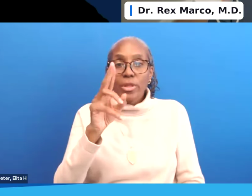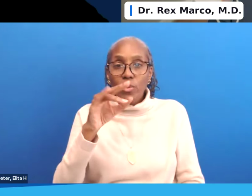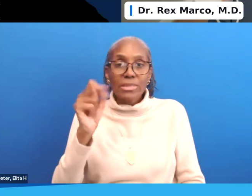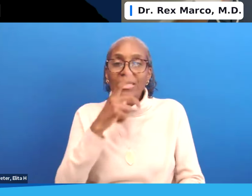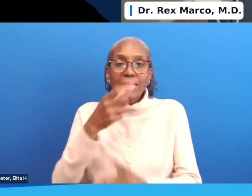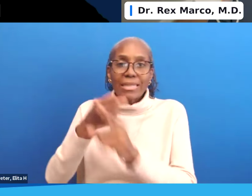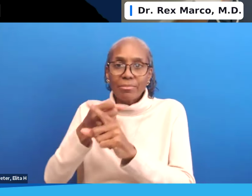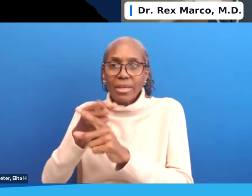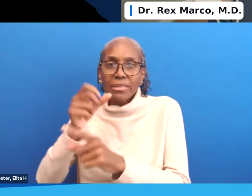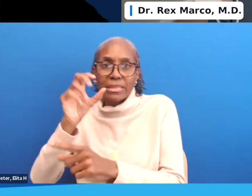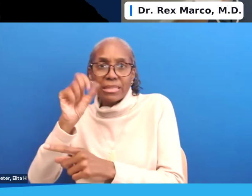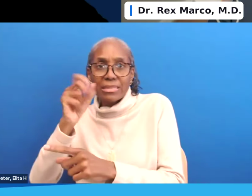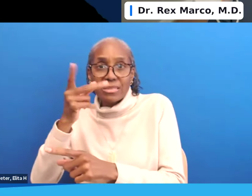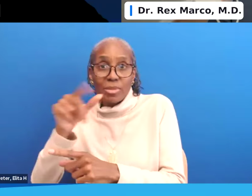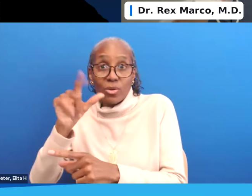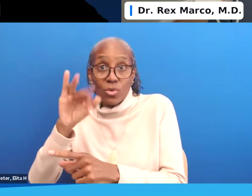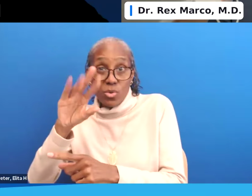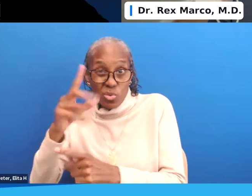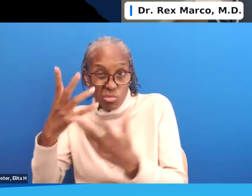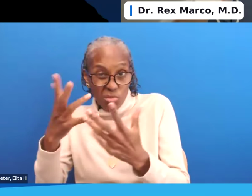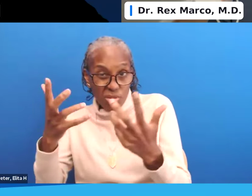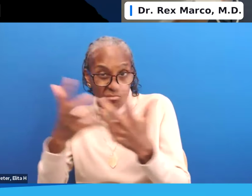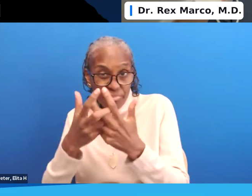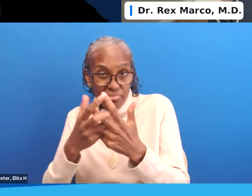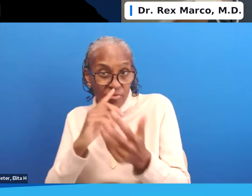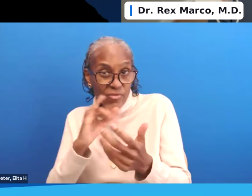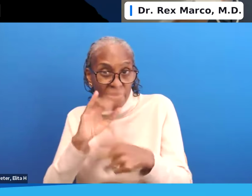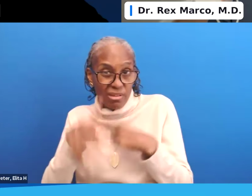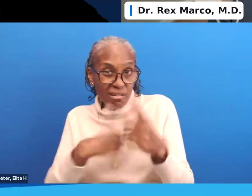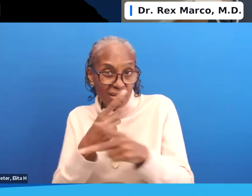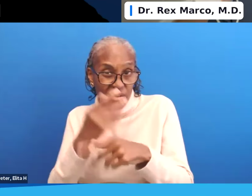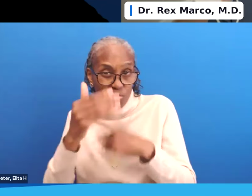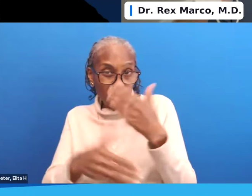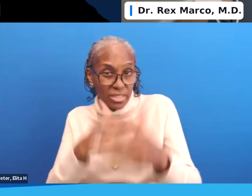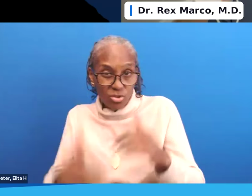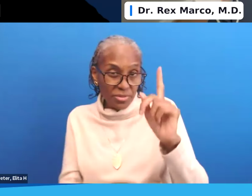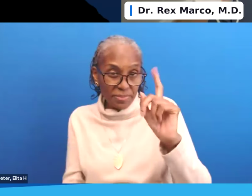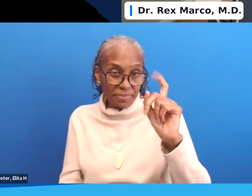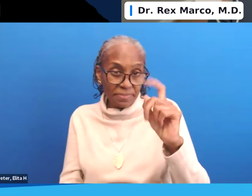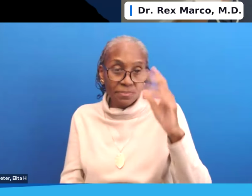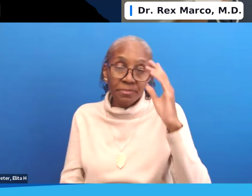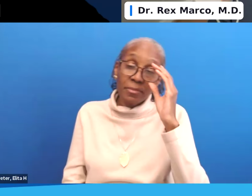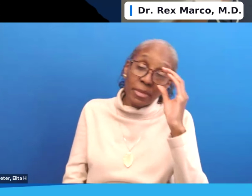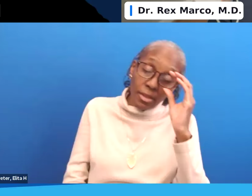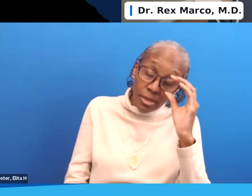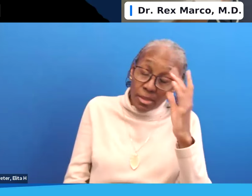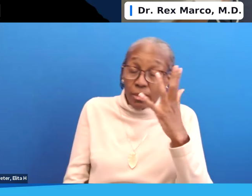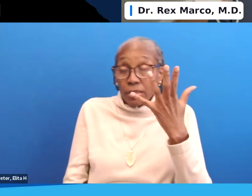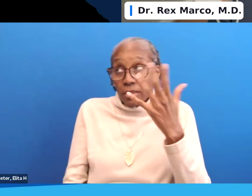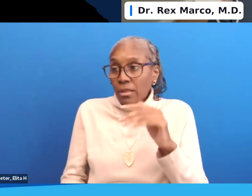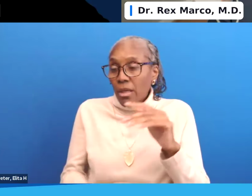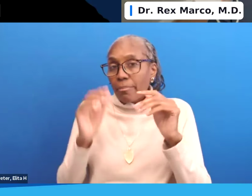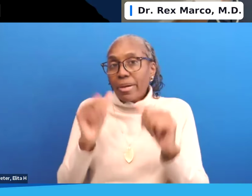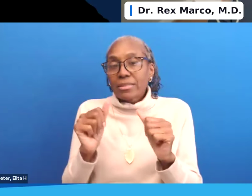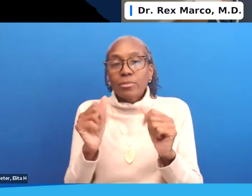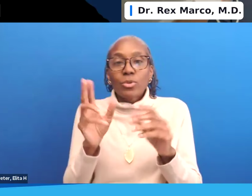spinal cord, maybe it would be more appropriate at that kind of procedure. It's possible, even